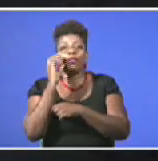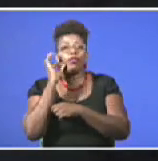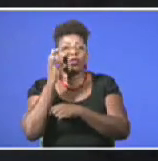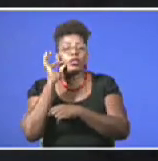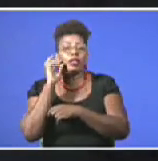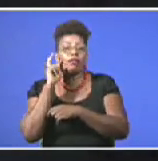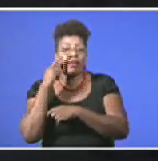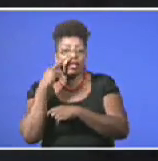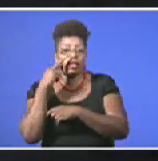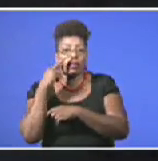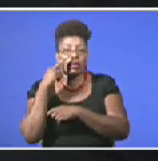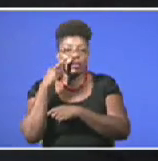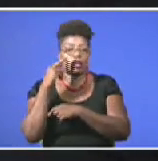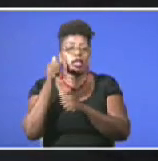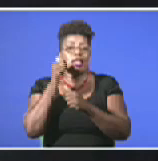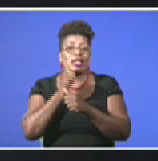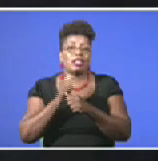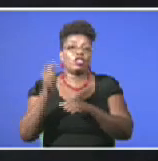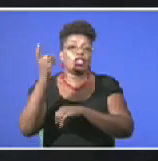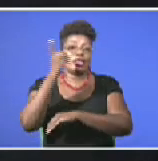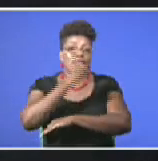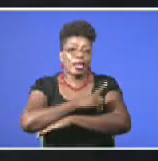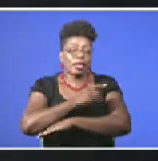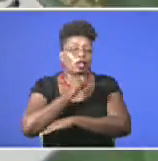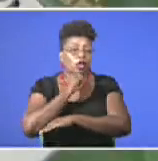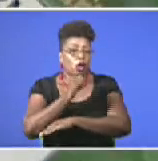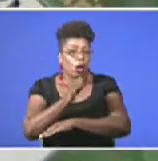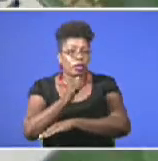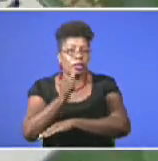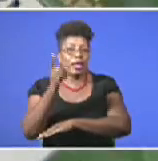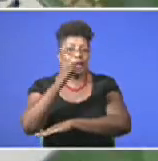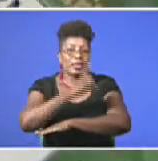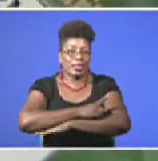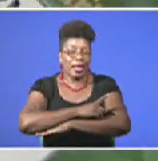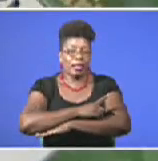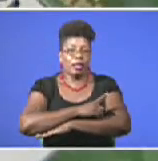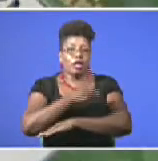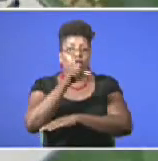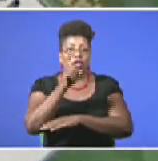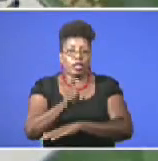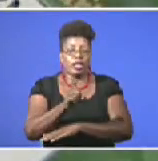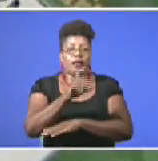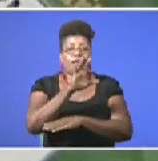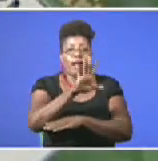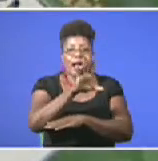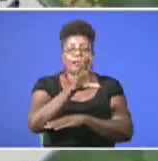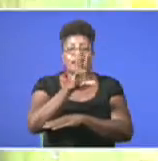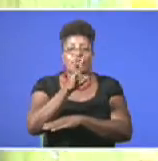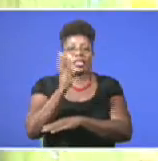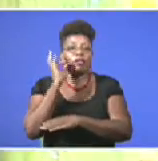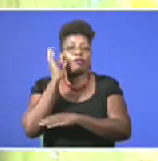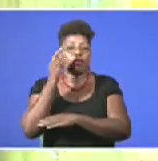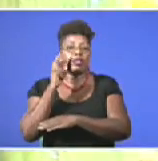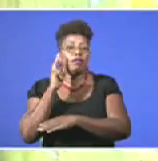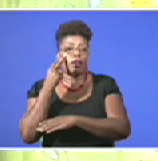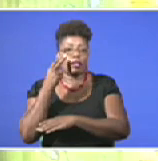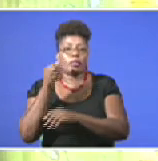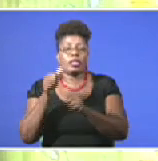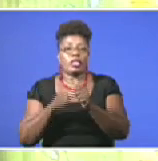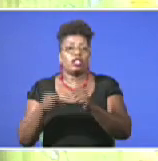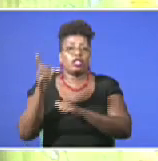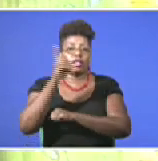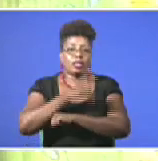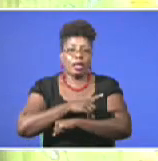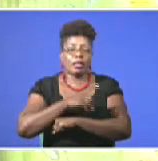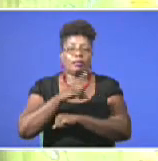vegetables in per a day, not a week, per a day. We need to get 5 to 6 servings of fruits and vegetables. Can't